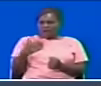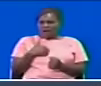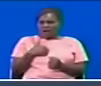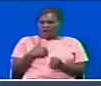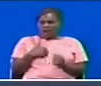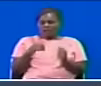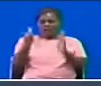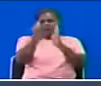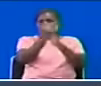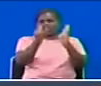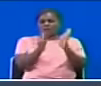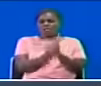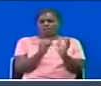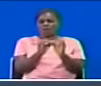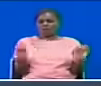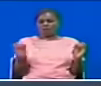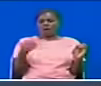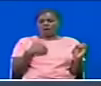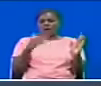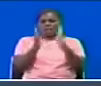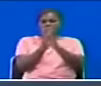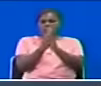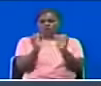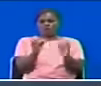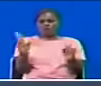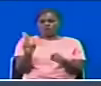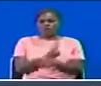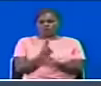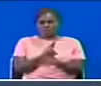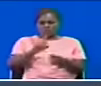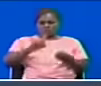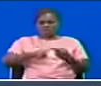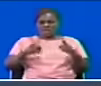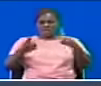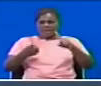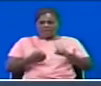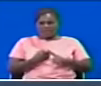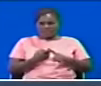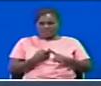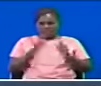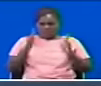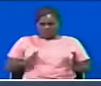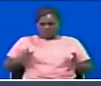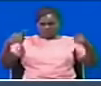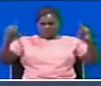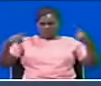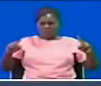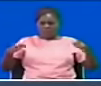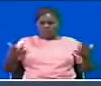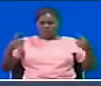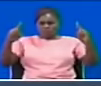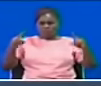narrative, they had no agenda, and we are using them as the measure of whether somebody is successful or not